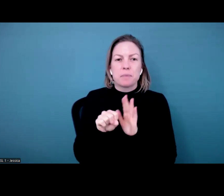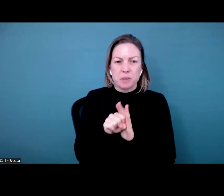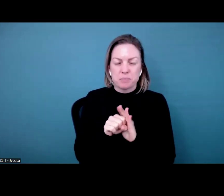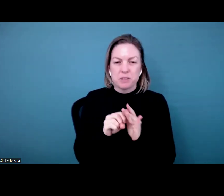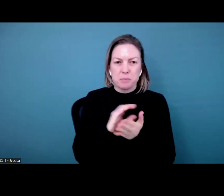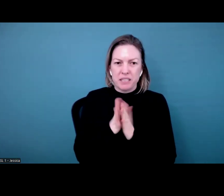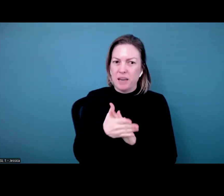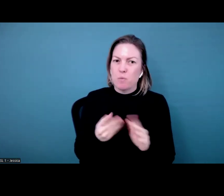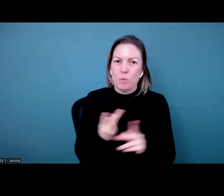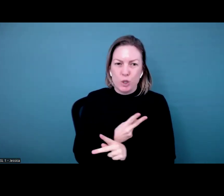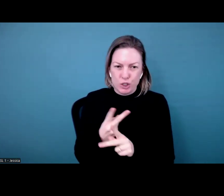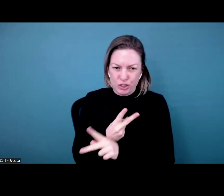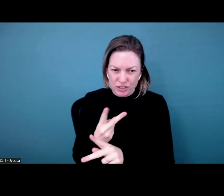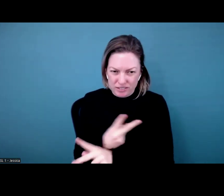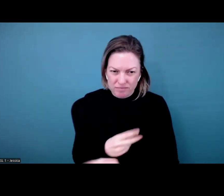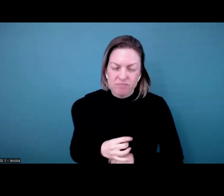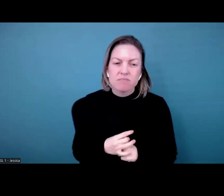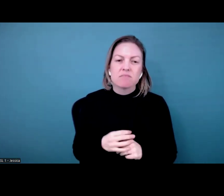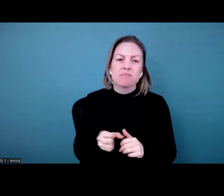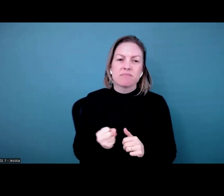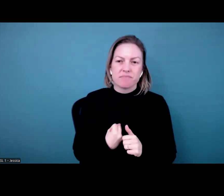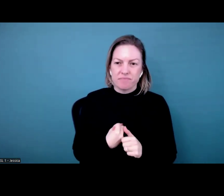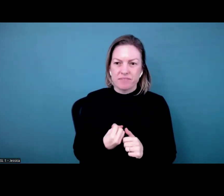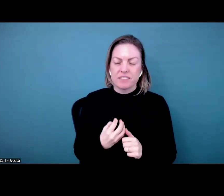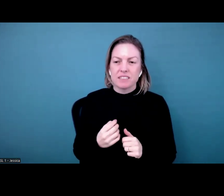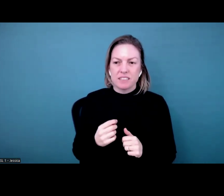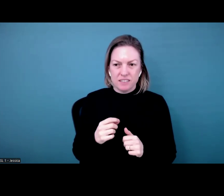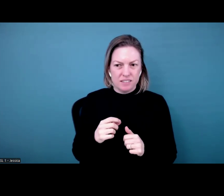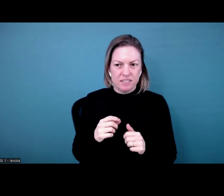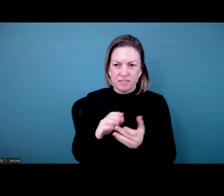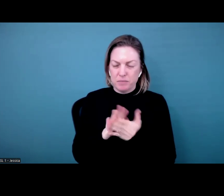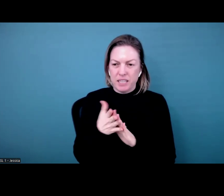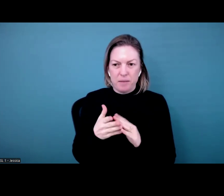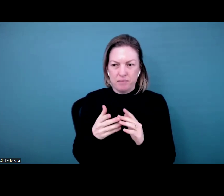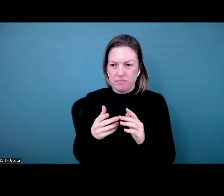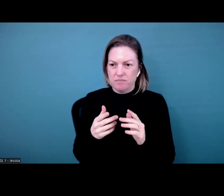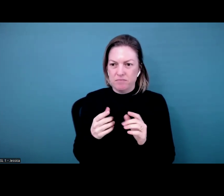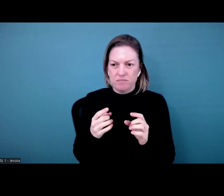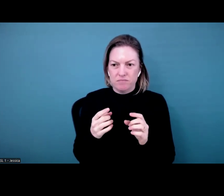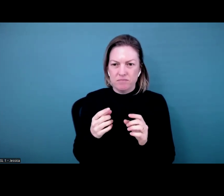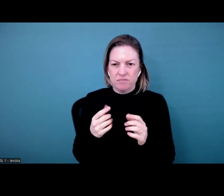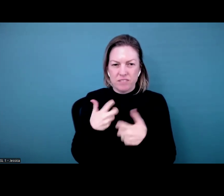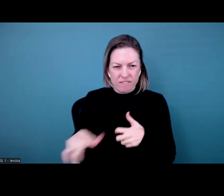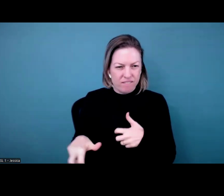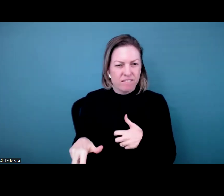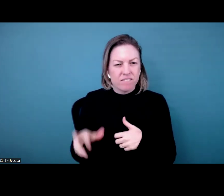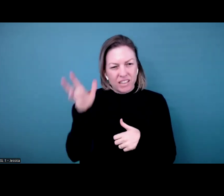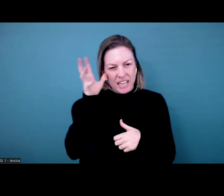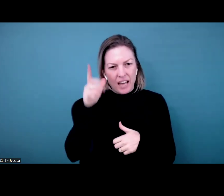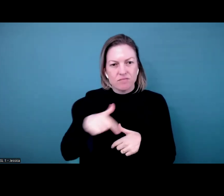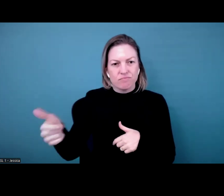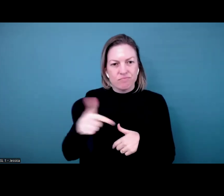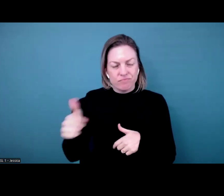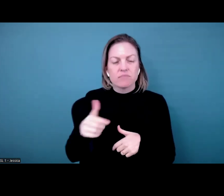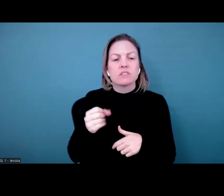more pronounced, and the switch became very difficult for him. So at that point, my wife and I decided, in discussions